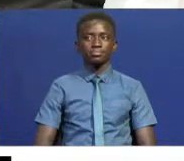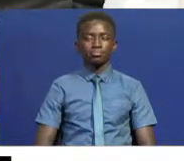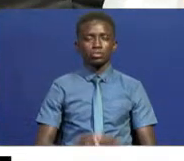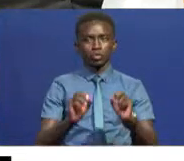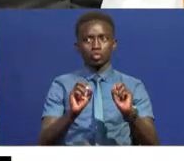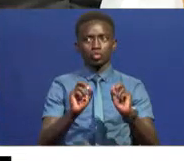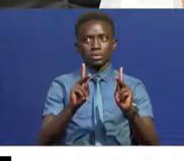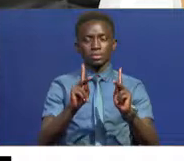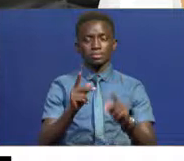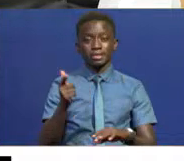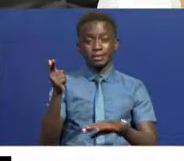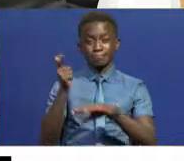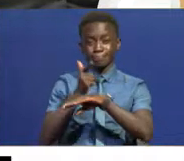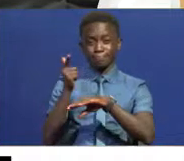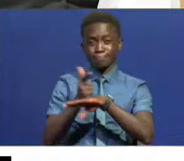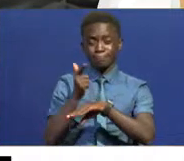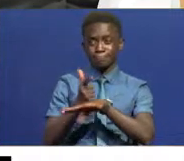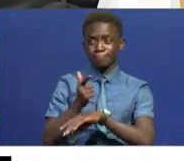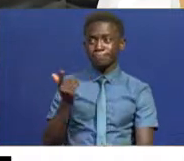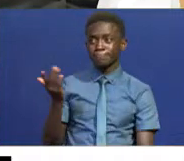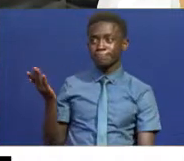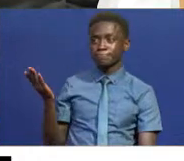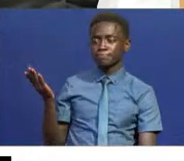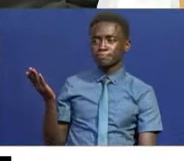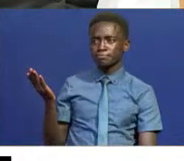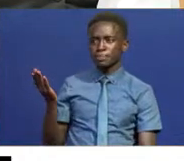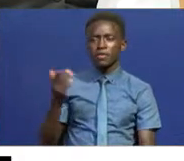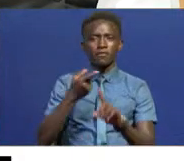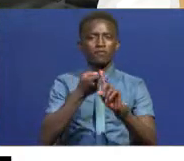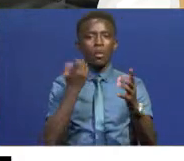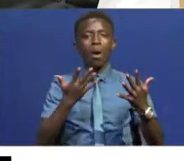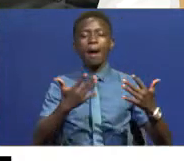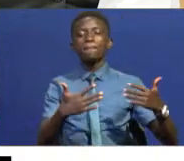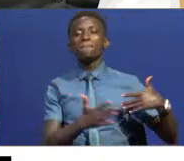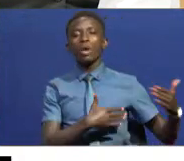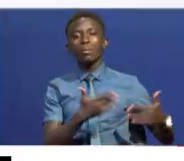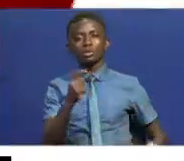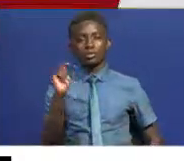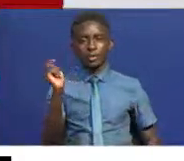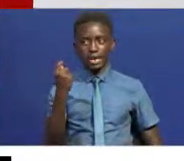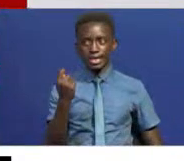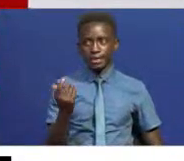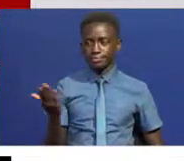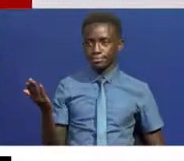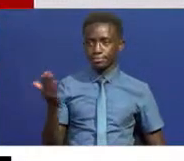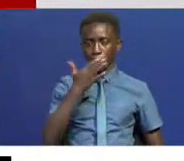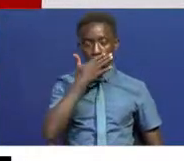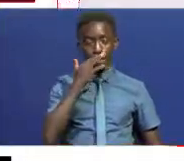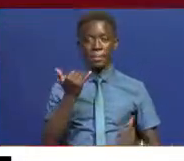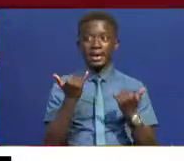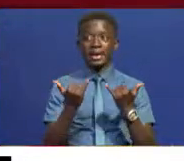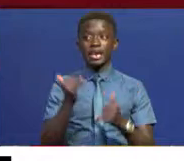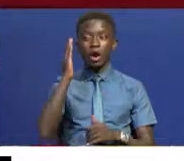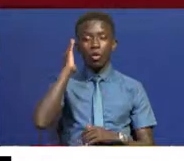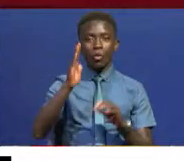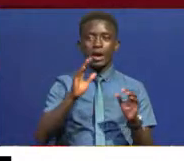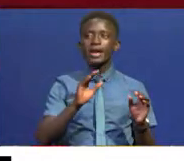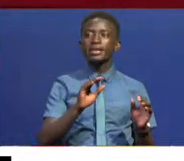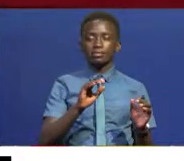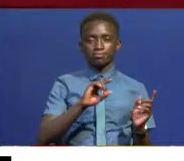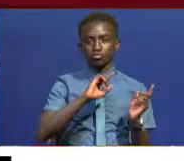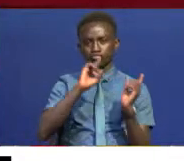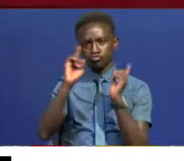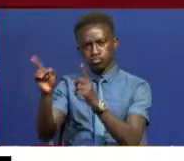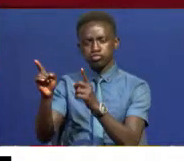All right, the pictures on your screen are from the Bomas of Kenya, and we'll be crossing over